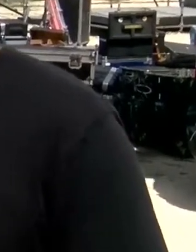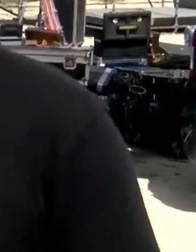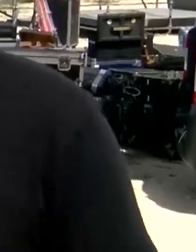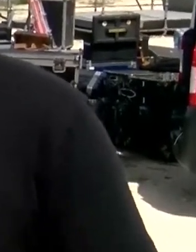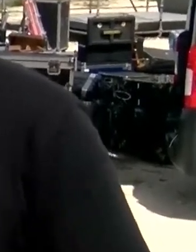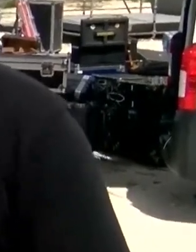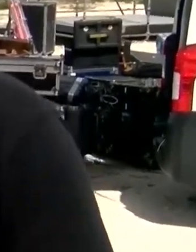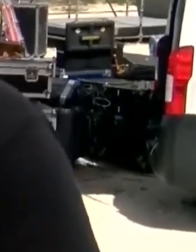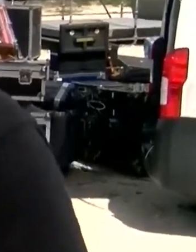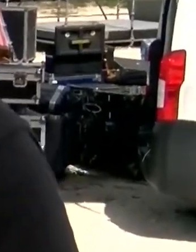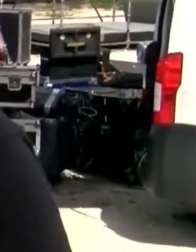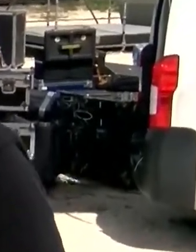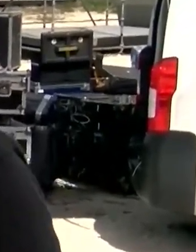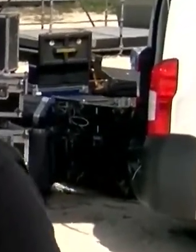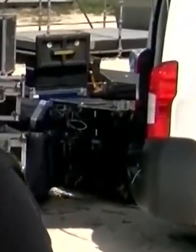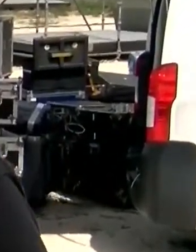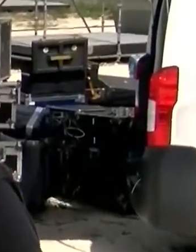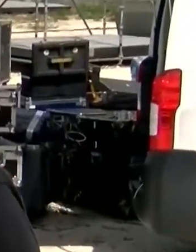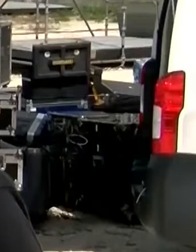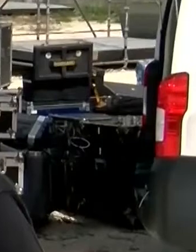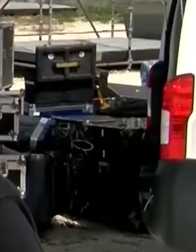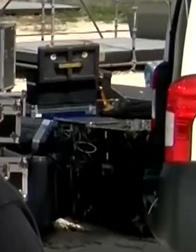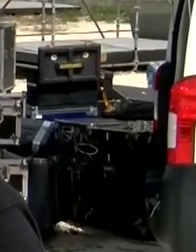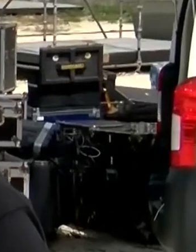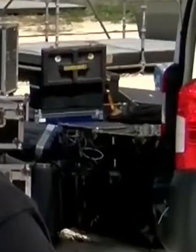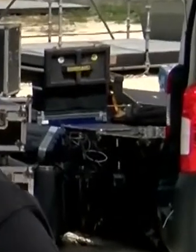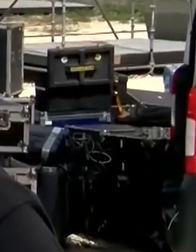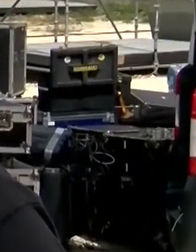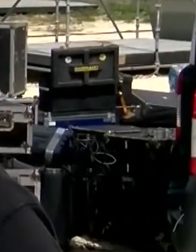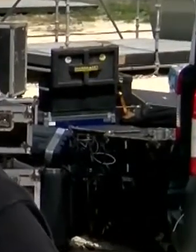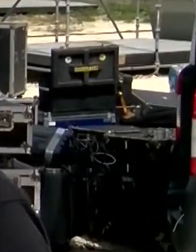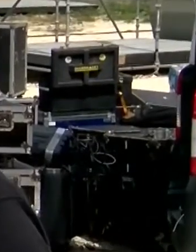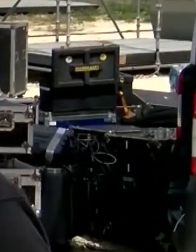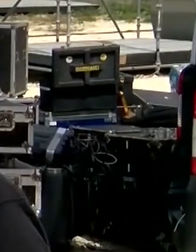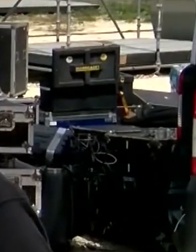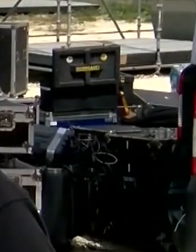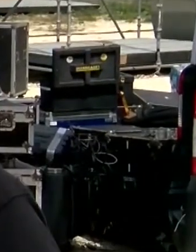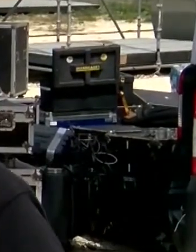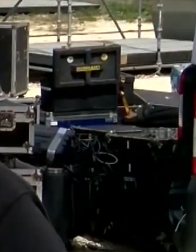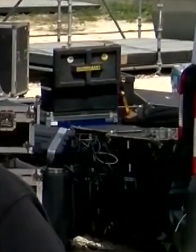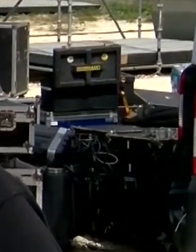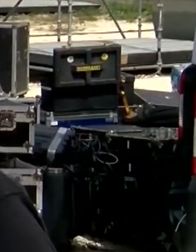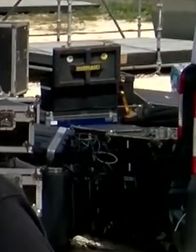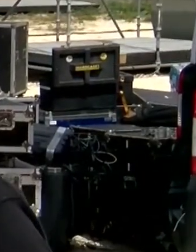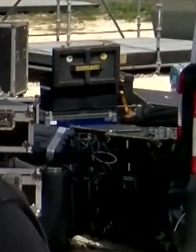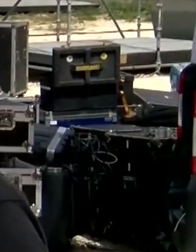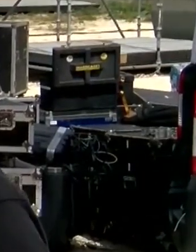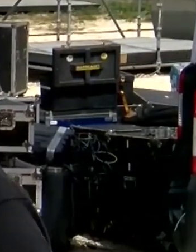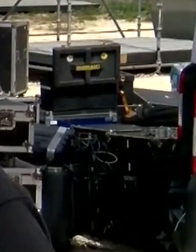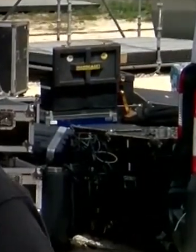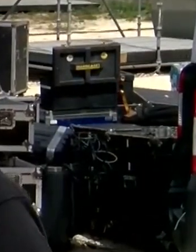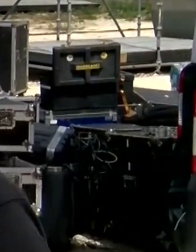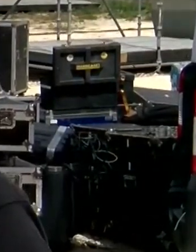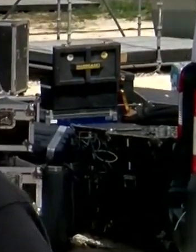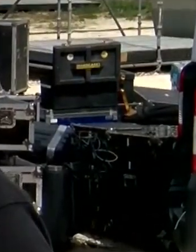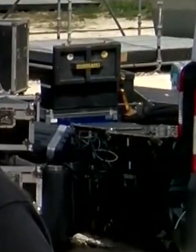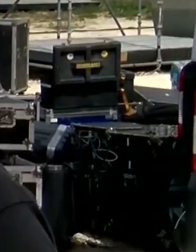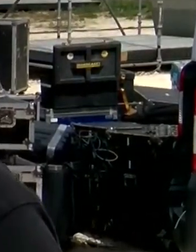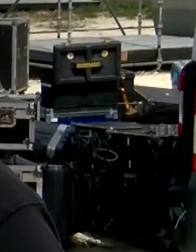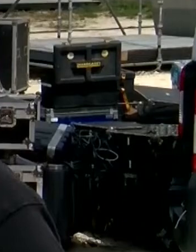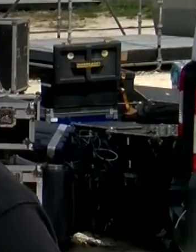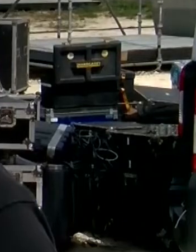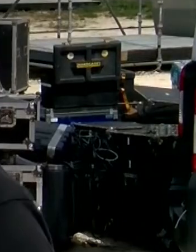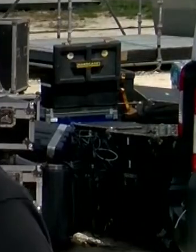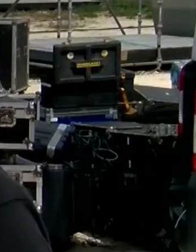Well, security is always one of the top things on our list. We would have had many meetings with the